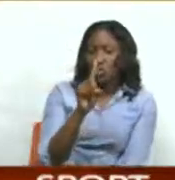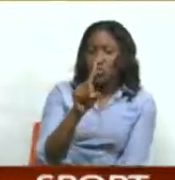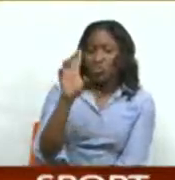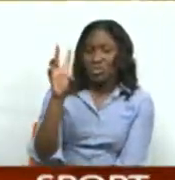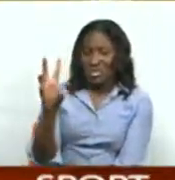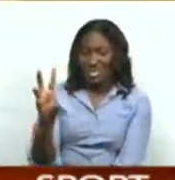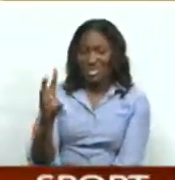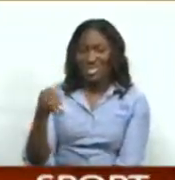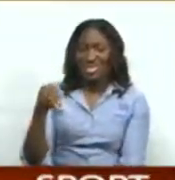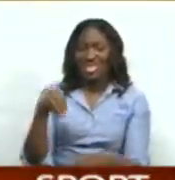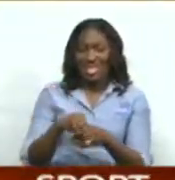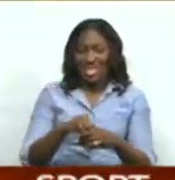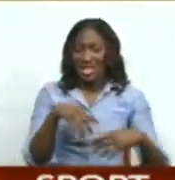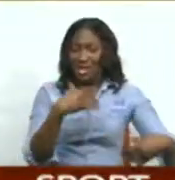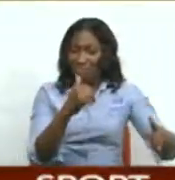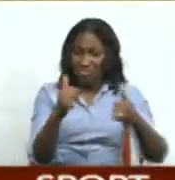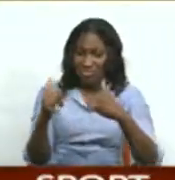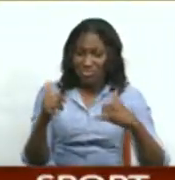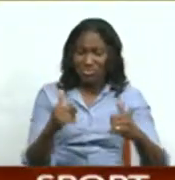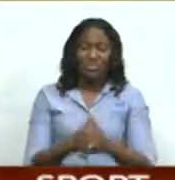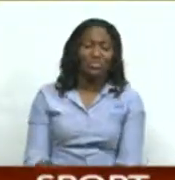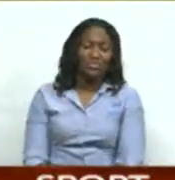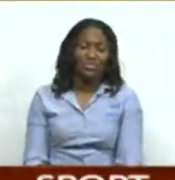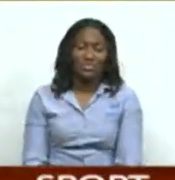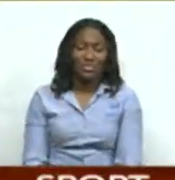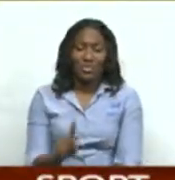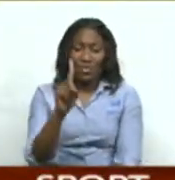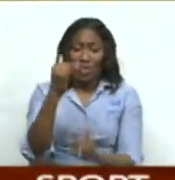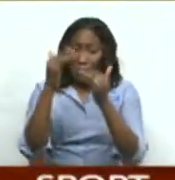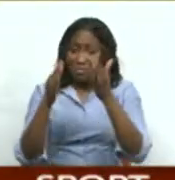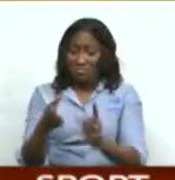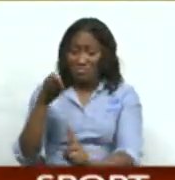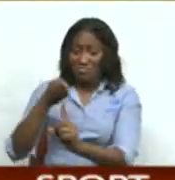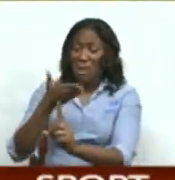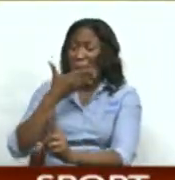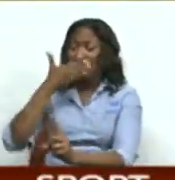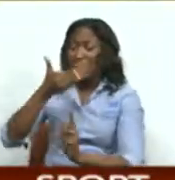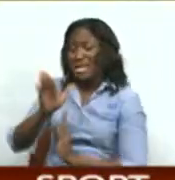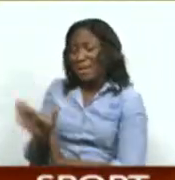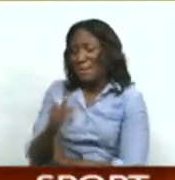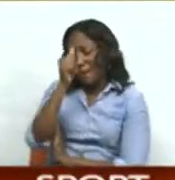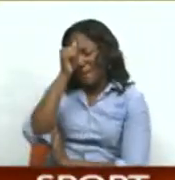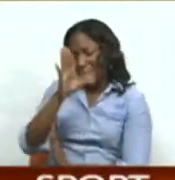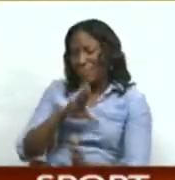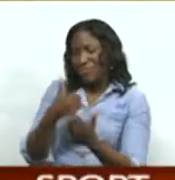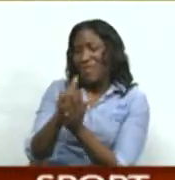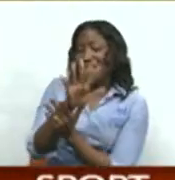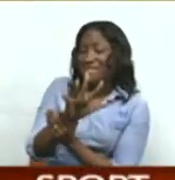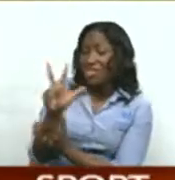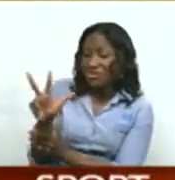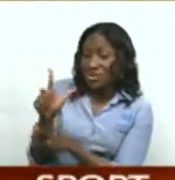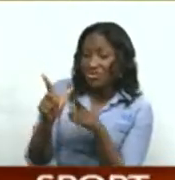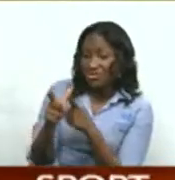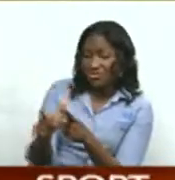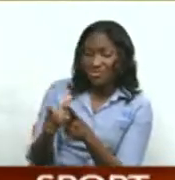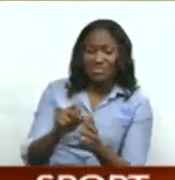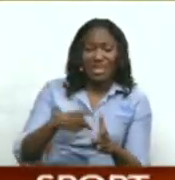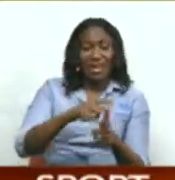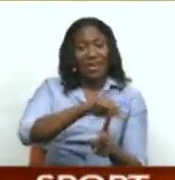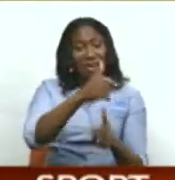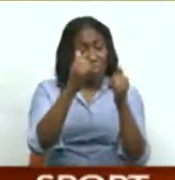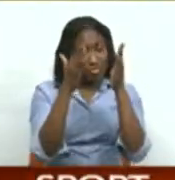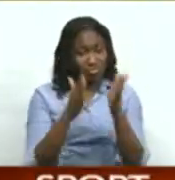their Mokrapo Road home. Isaiah Fernandez was their best batsman on the day with 53, while Zachary